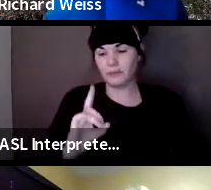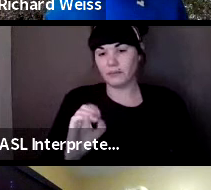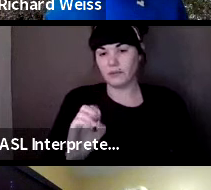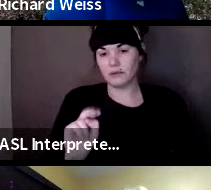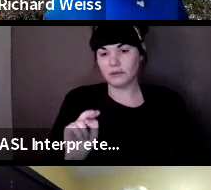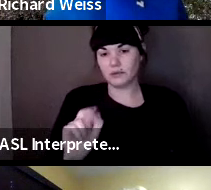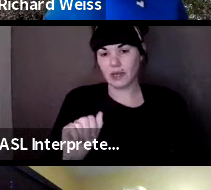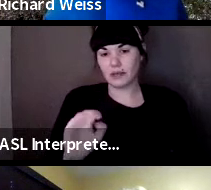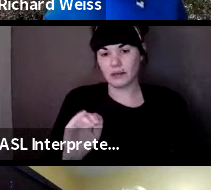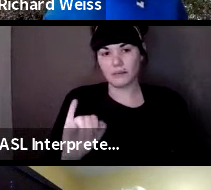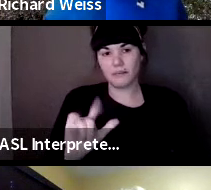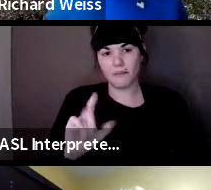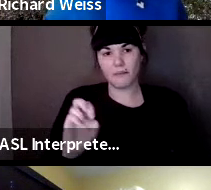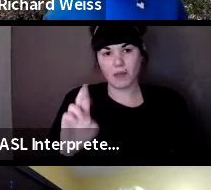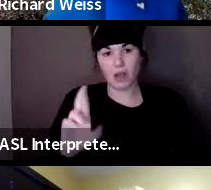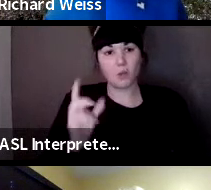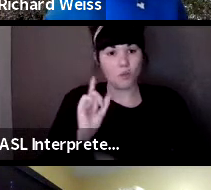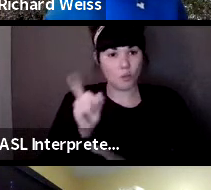for our staff to unmute you.